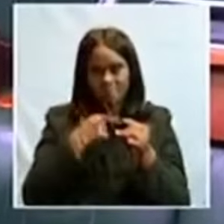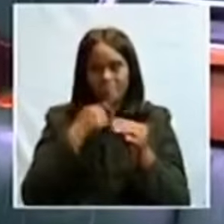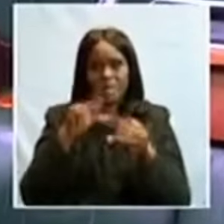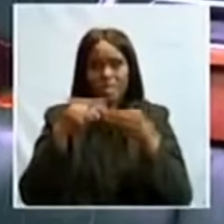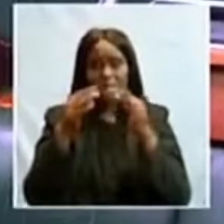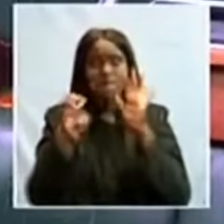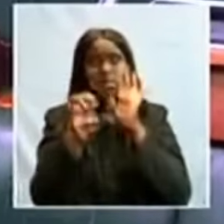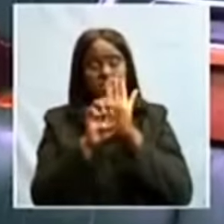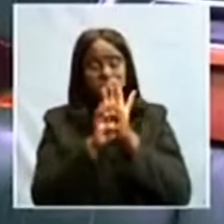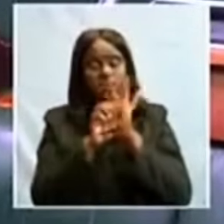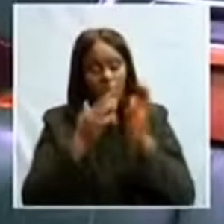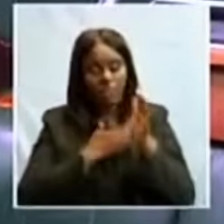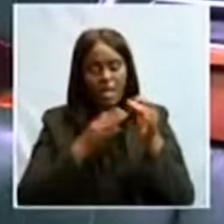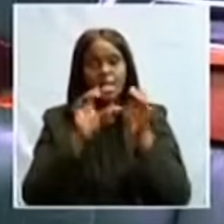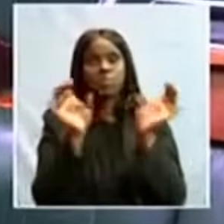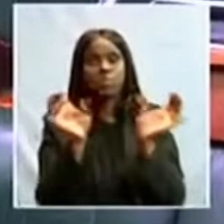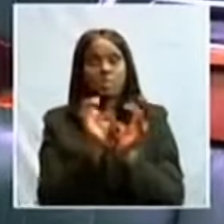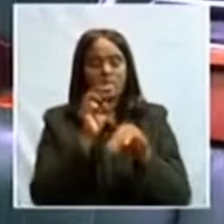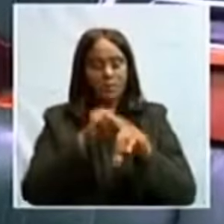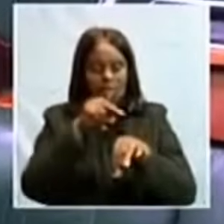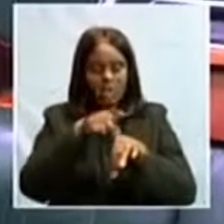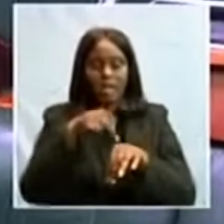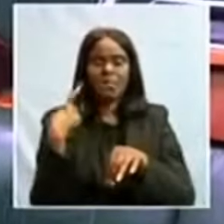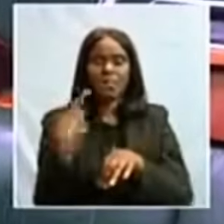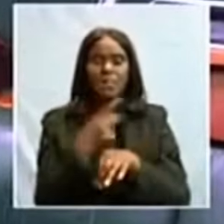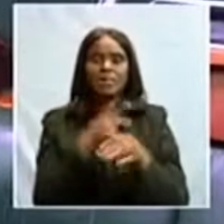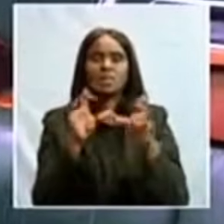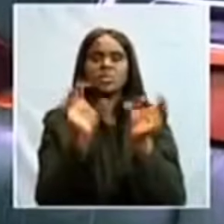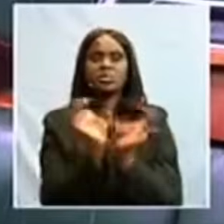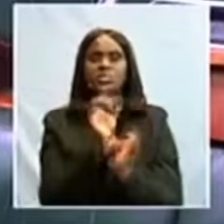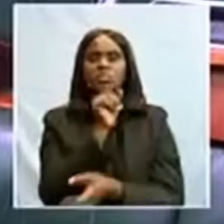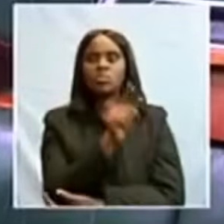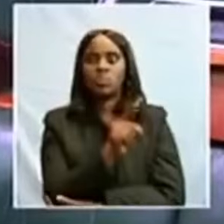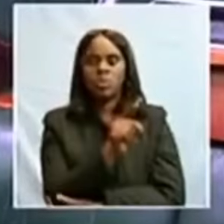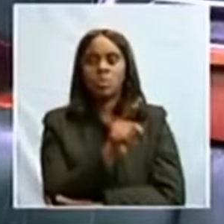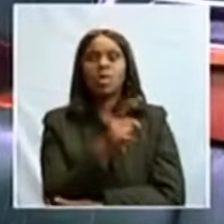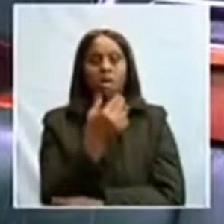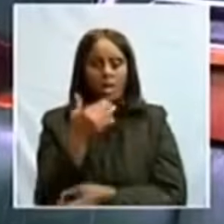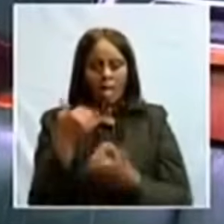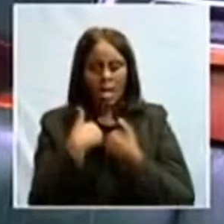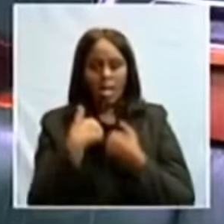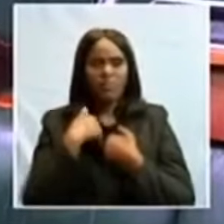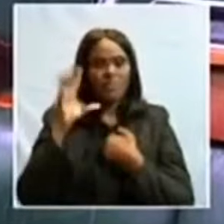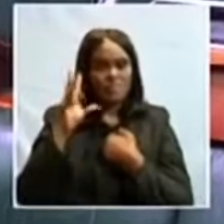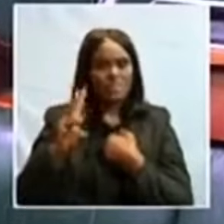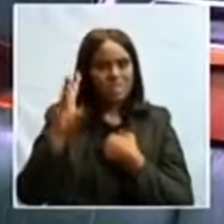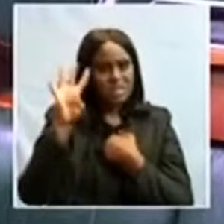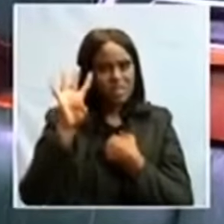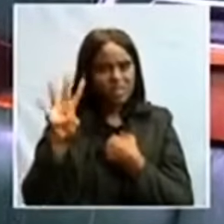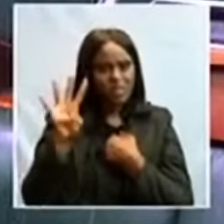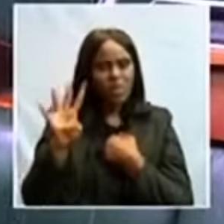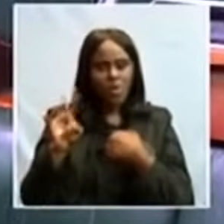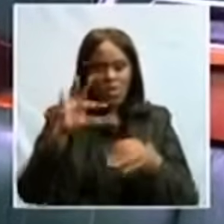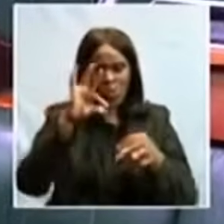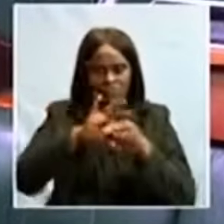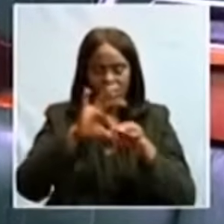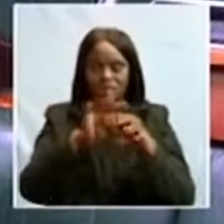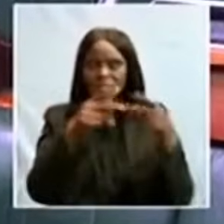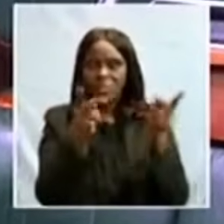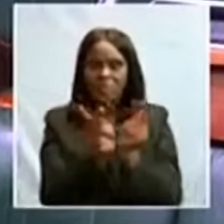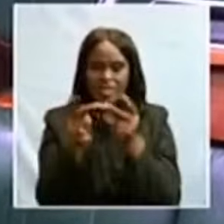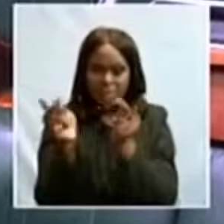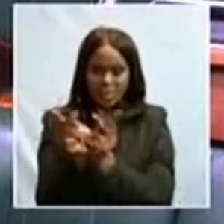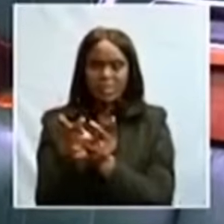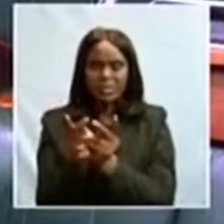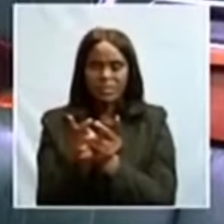you a scenario of my constituency, Mpika parliamentary constituency. I have 64 polling stations,